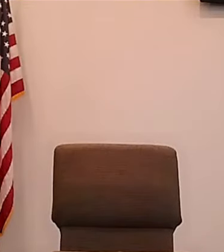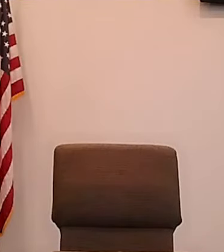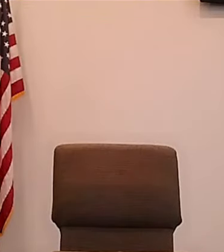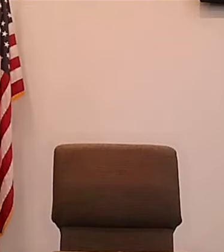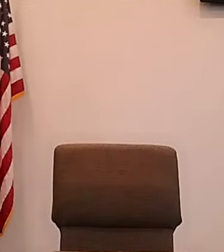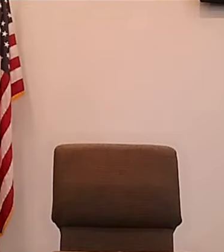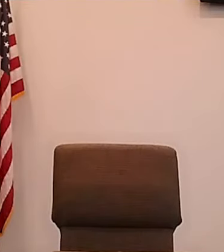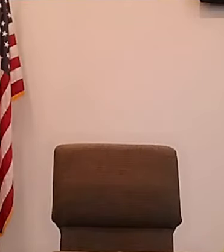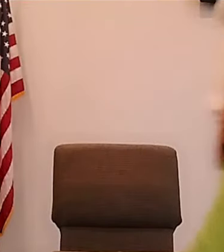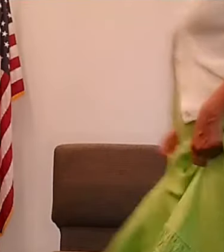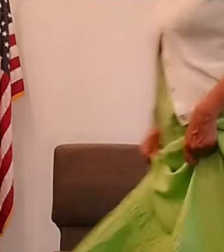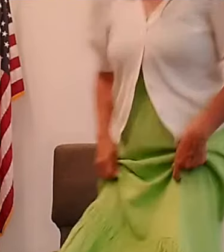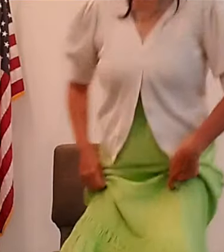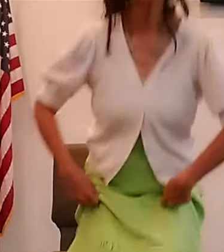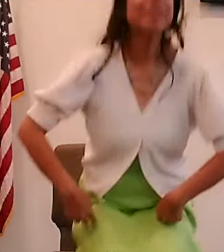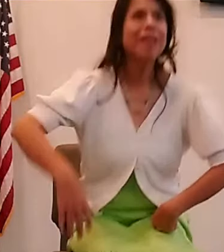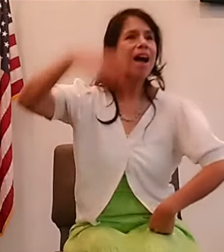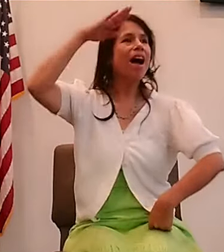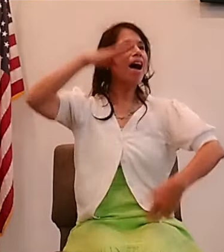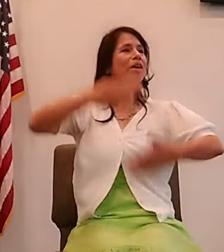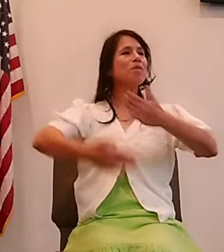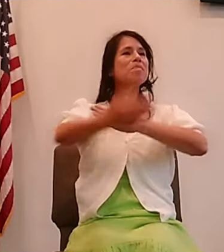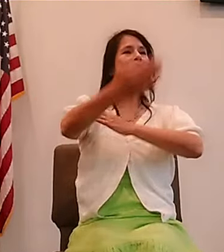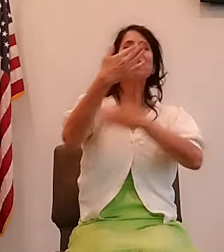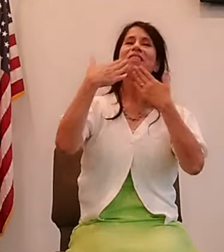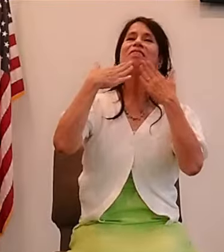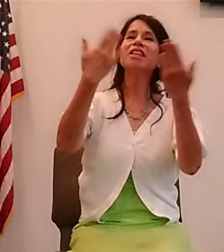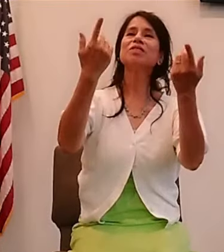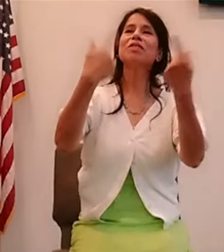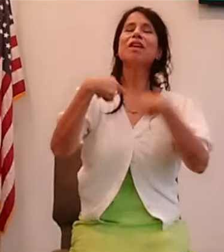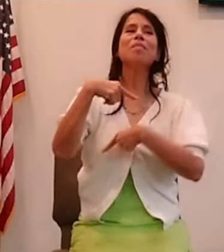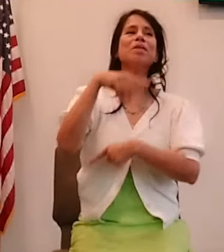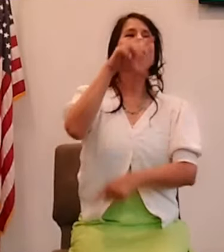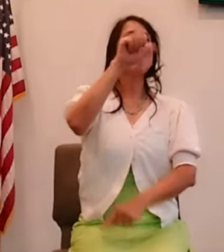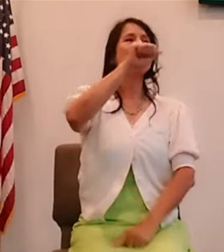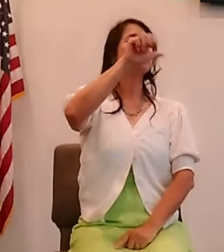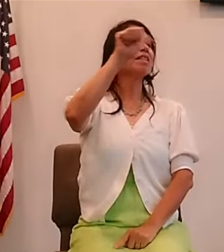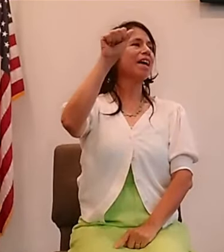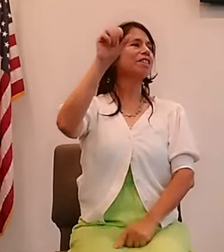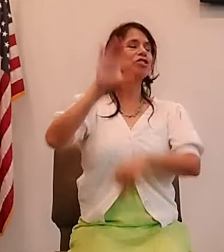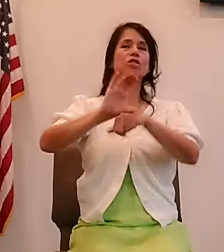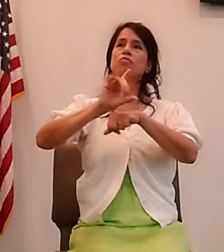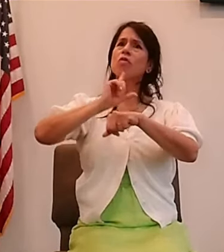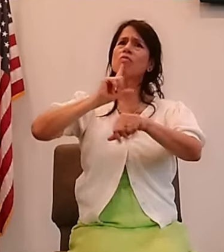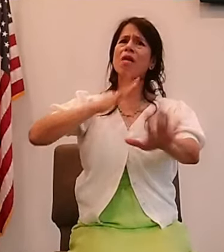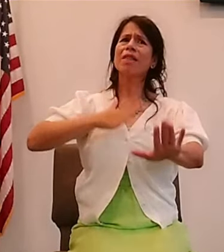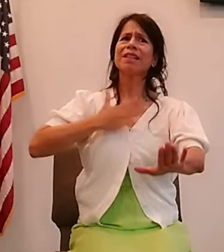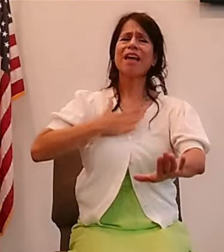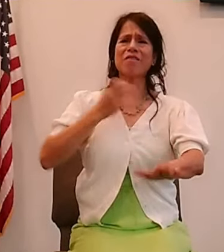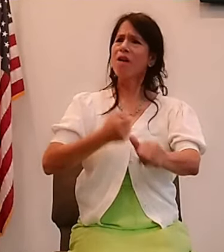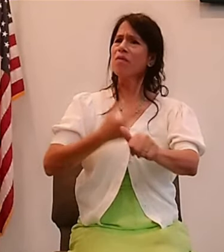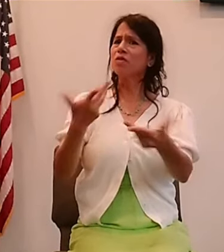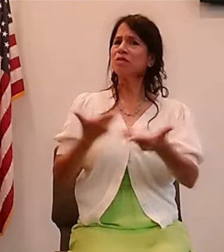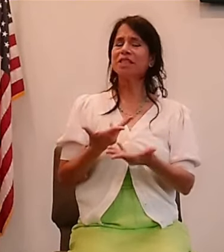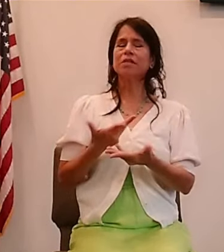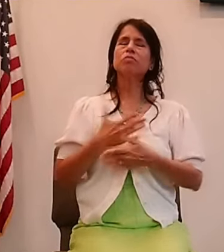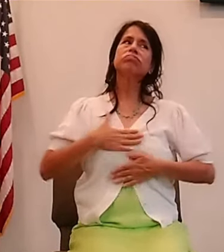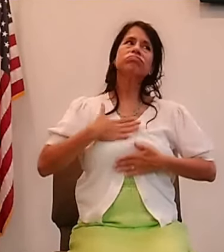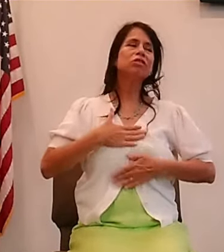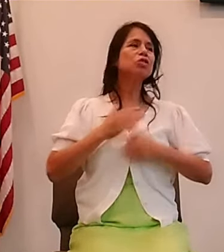Hi, good morning, and thanks for coming to Albany Alliance Church. We are really glad for everyone that's here. We do